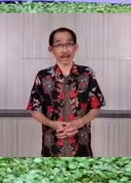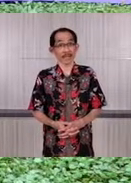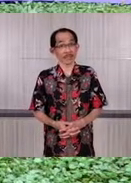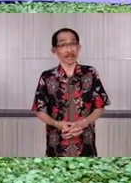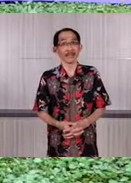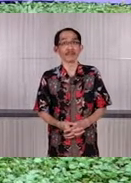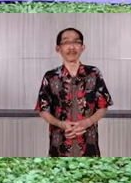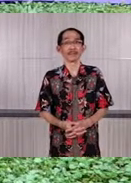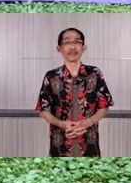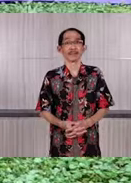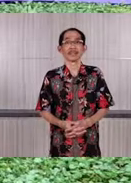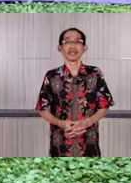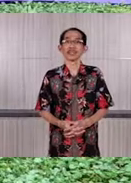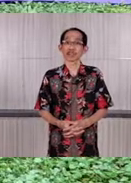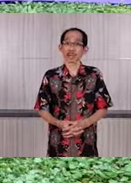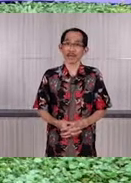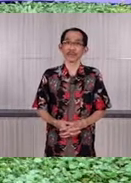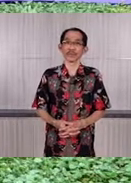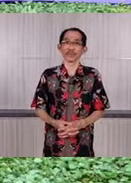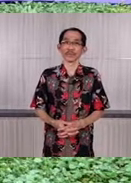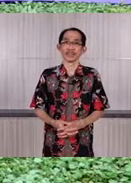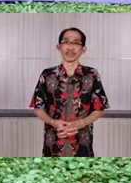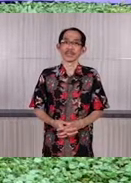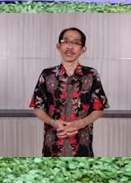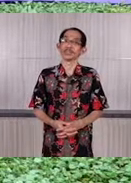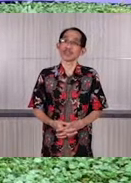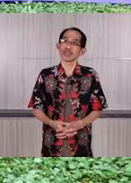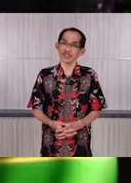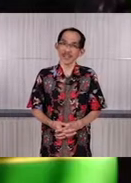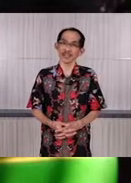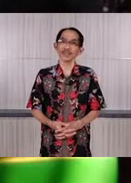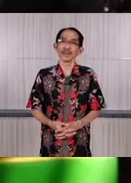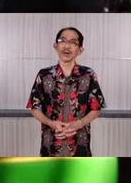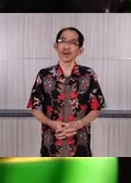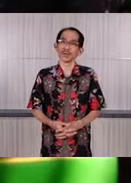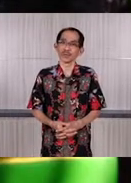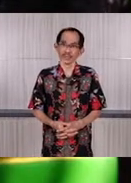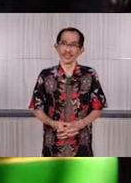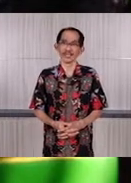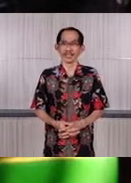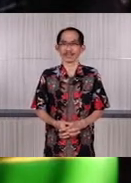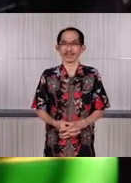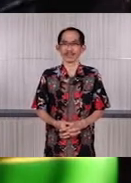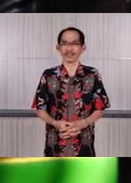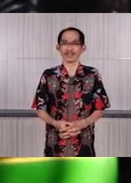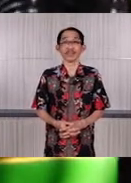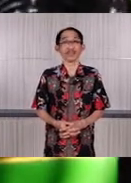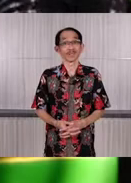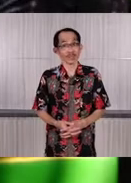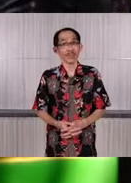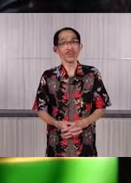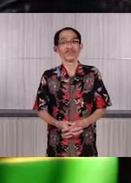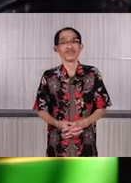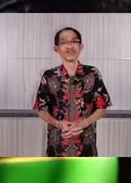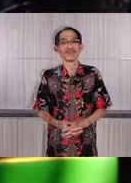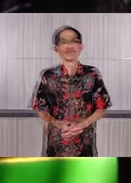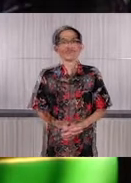causes us pain. Self is the state of healing.